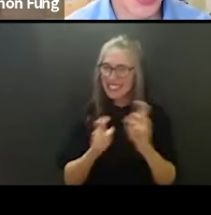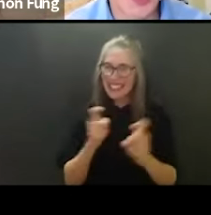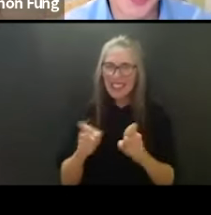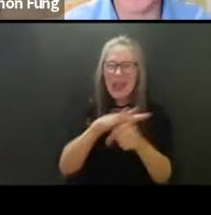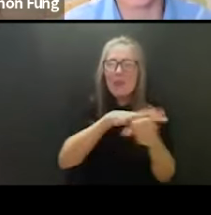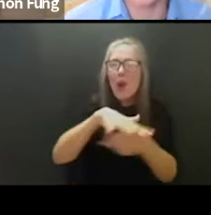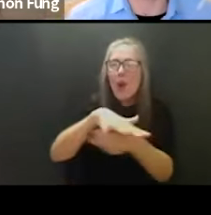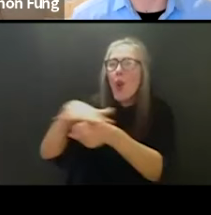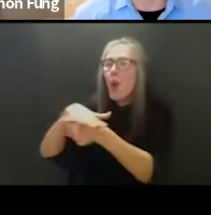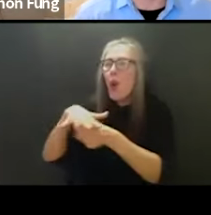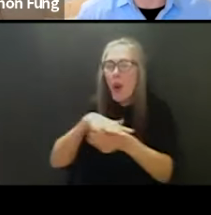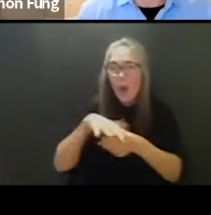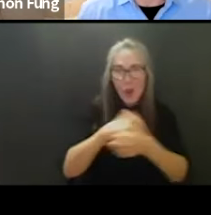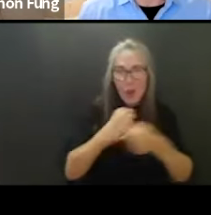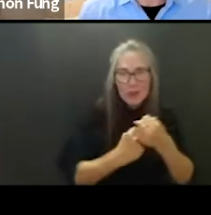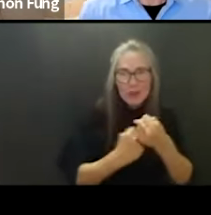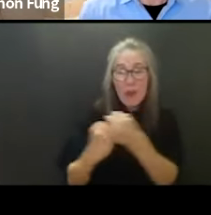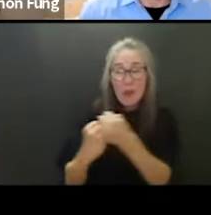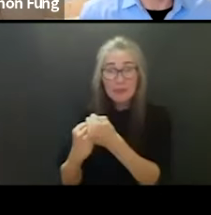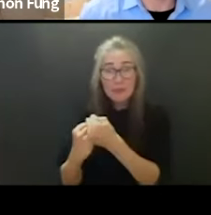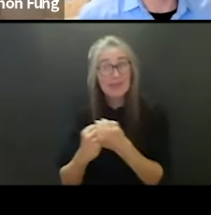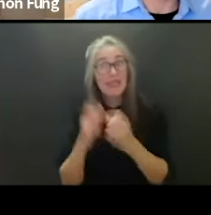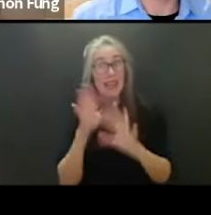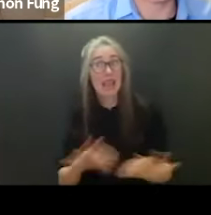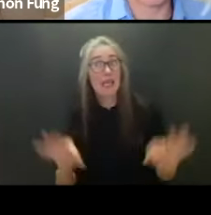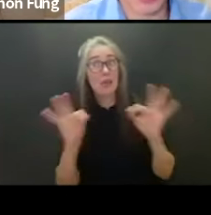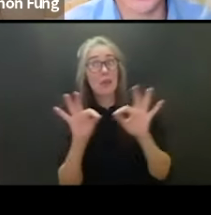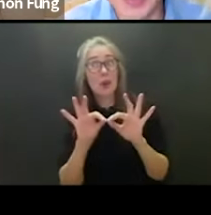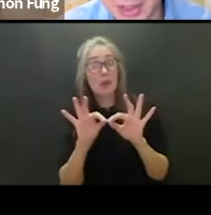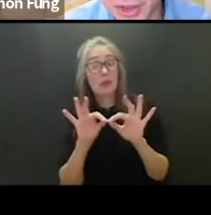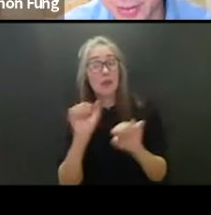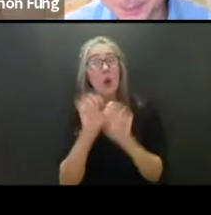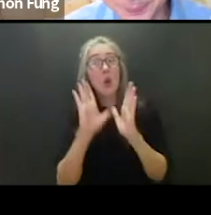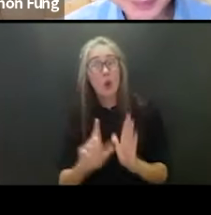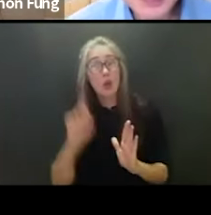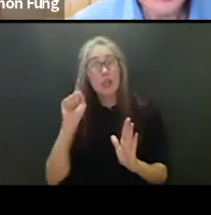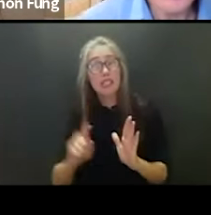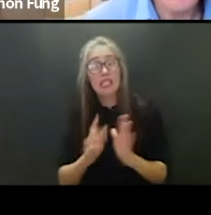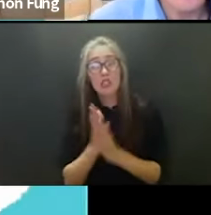organizations and I think very, very importantly, enabling worker organization.